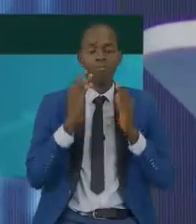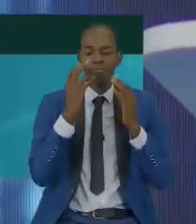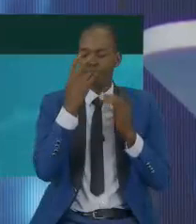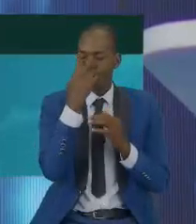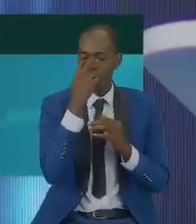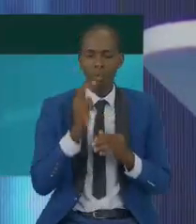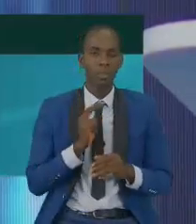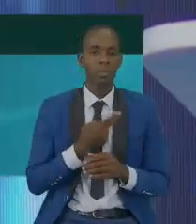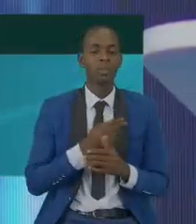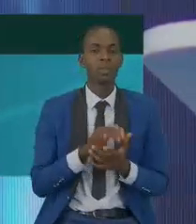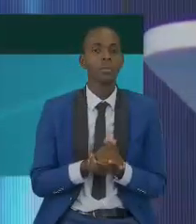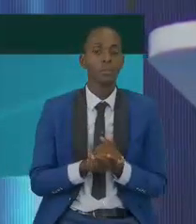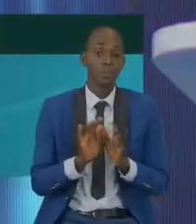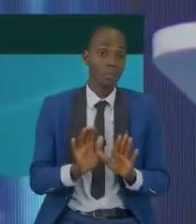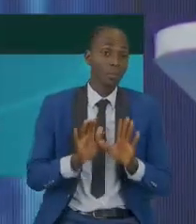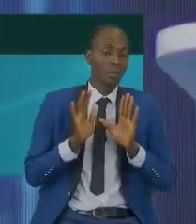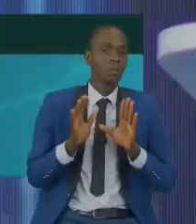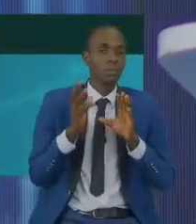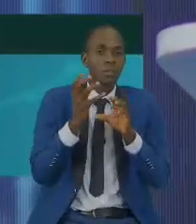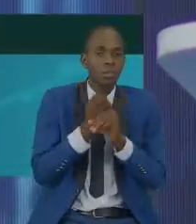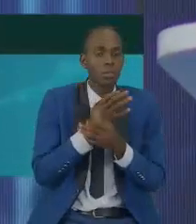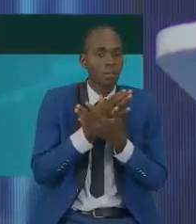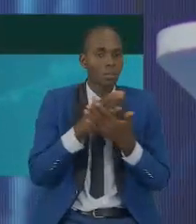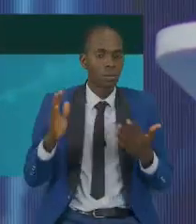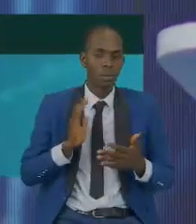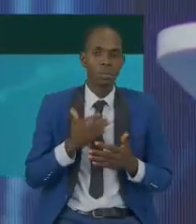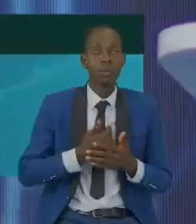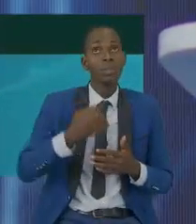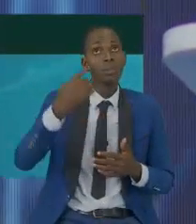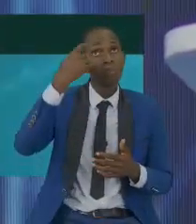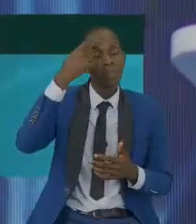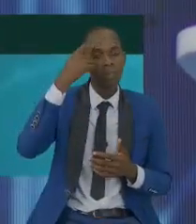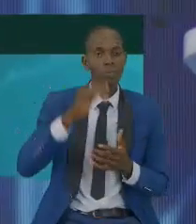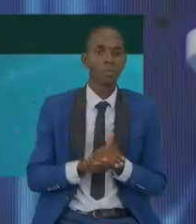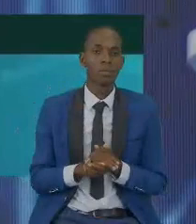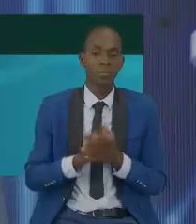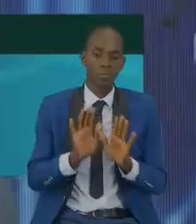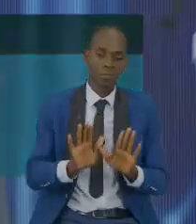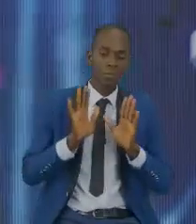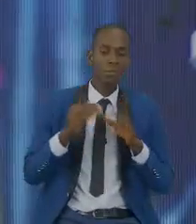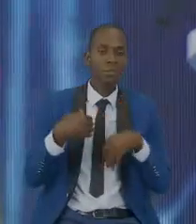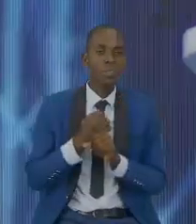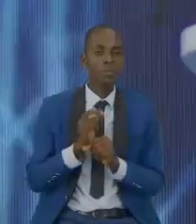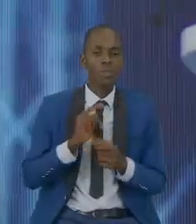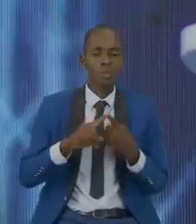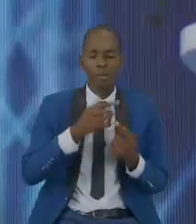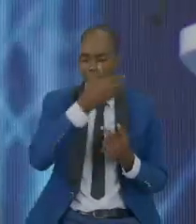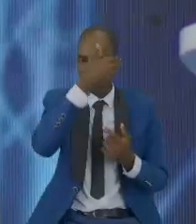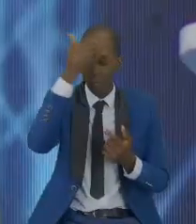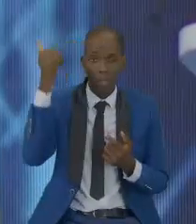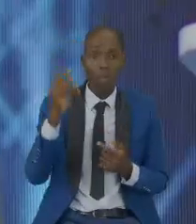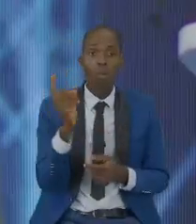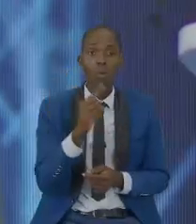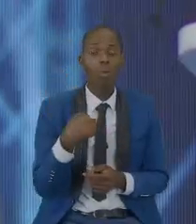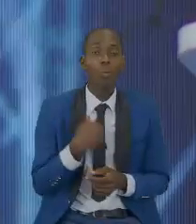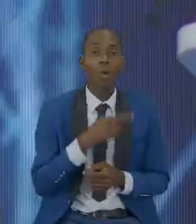us. Fear takes away our mind. Fear makes us forget where we're coming